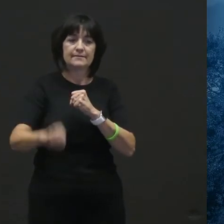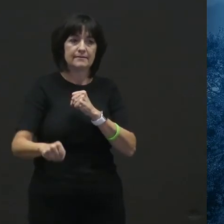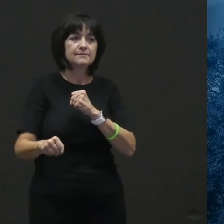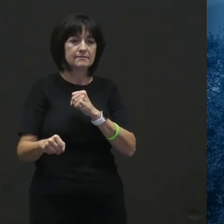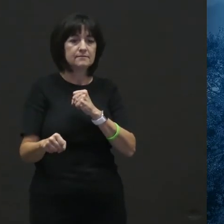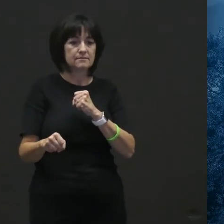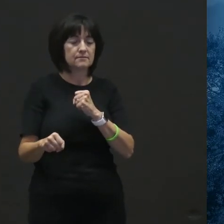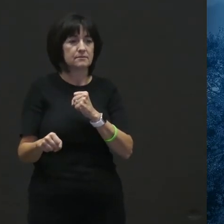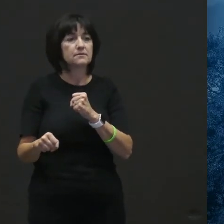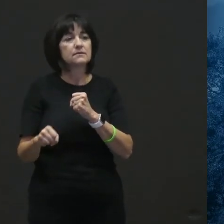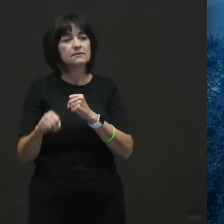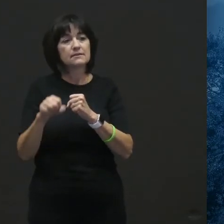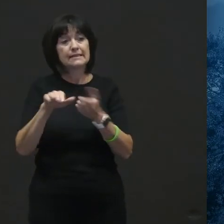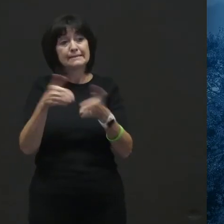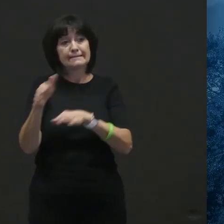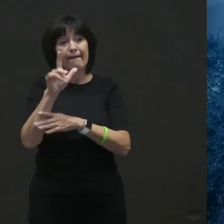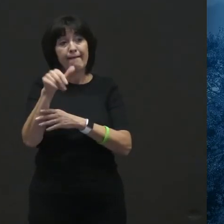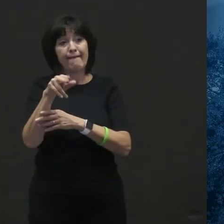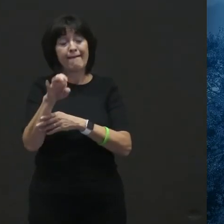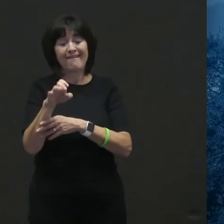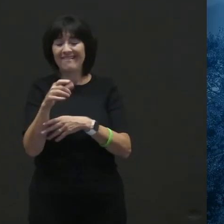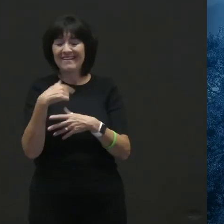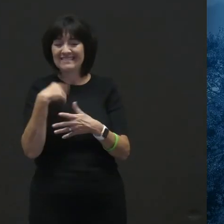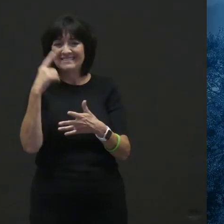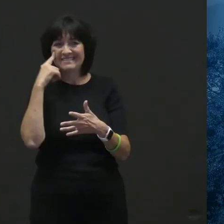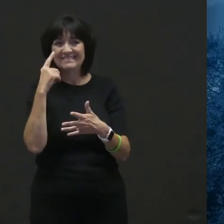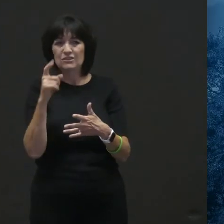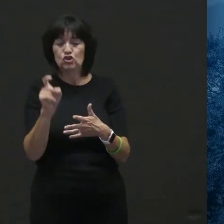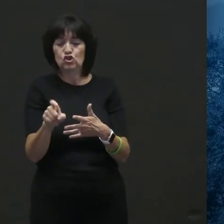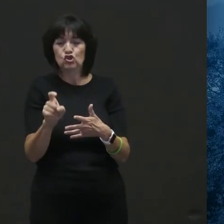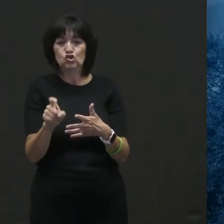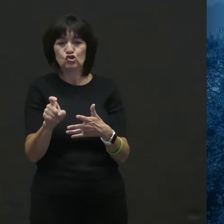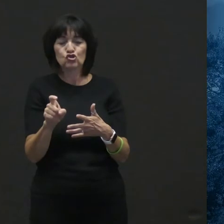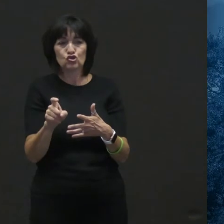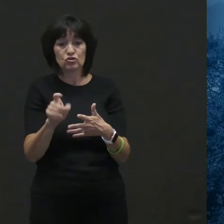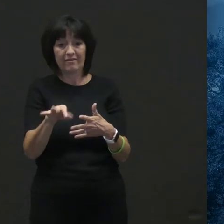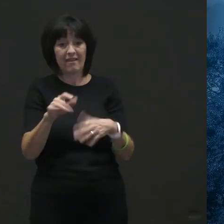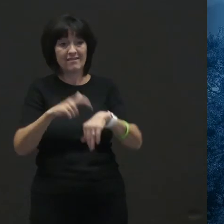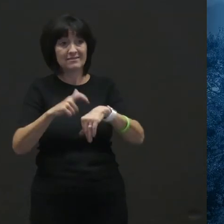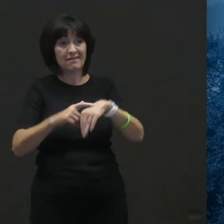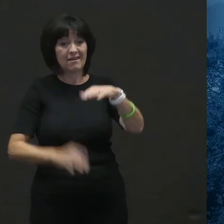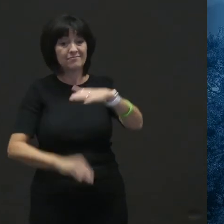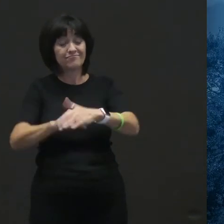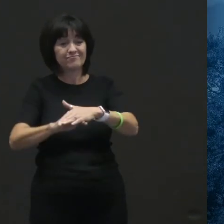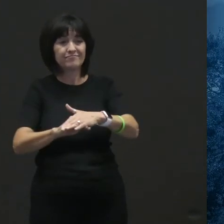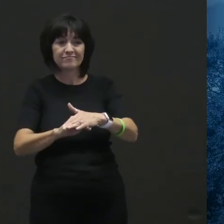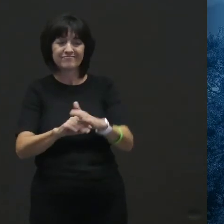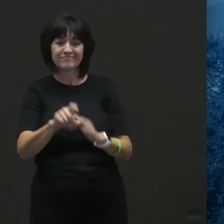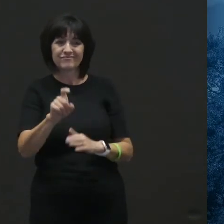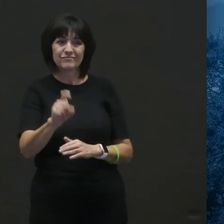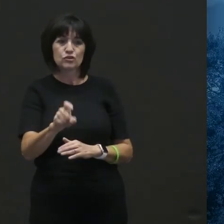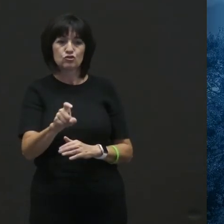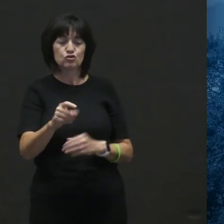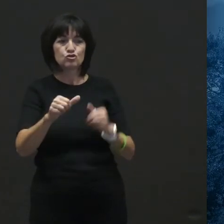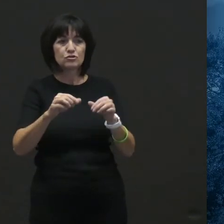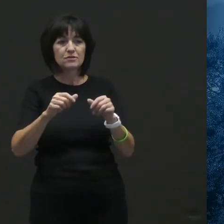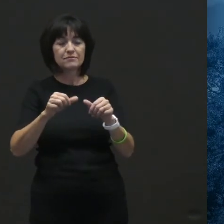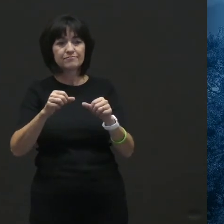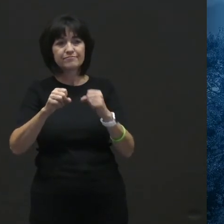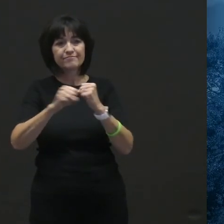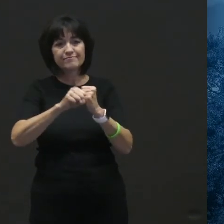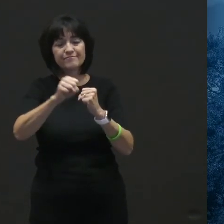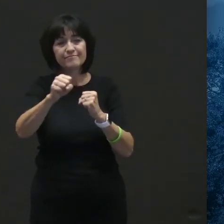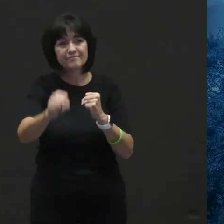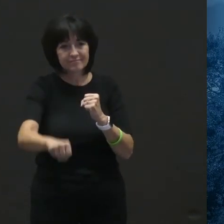delegated the responsibility or asked the Lieutenant Governor for help with respect to that,